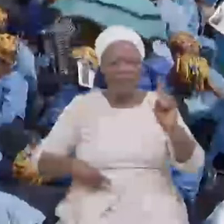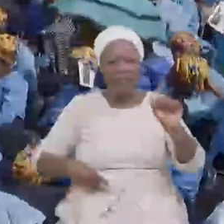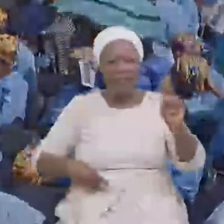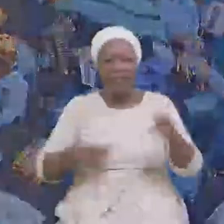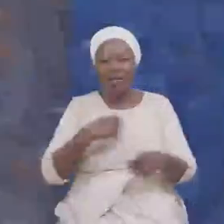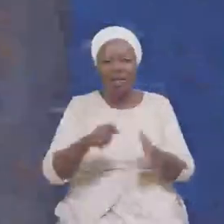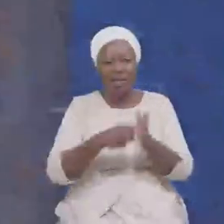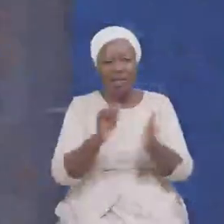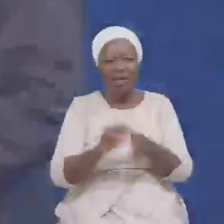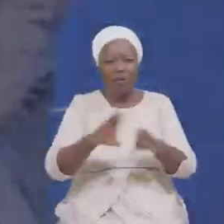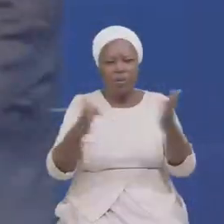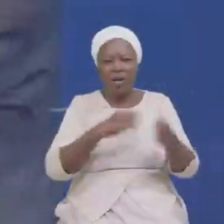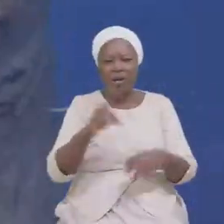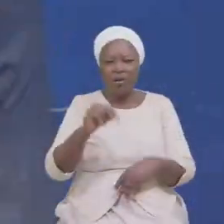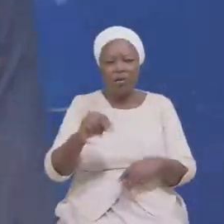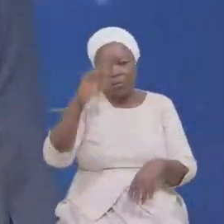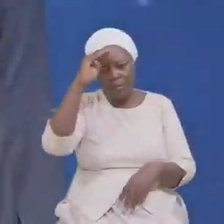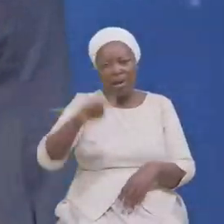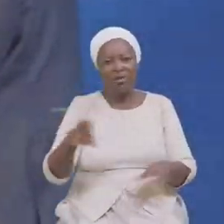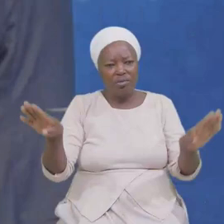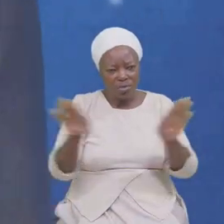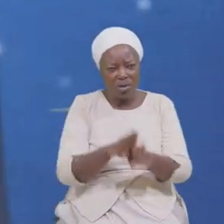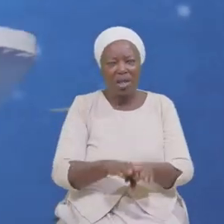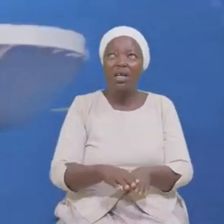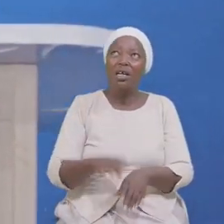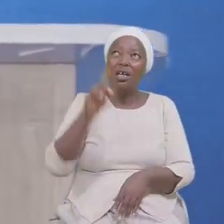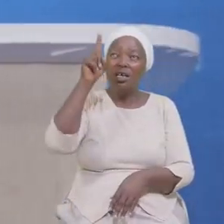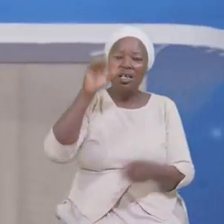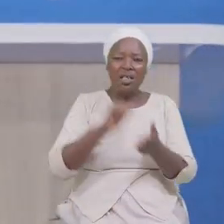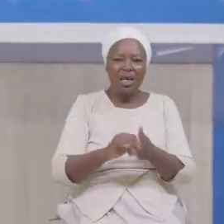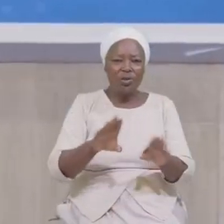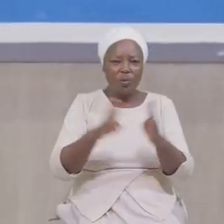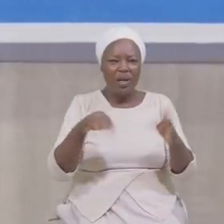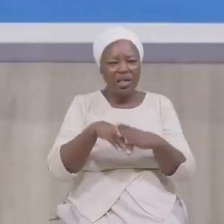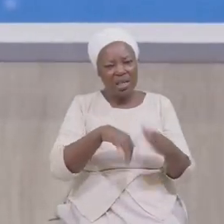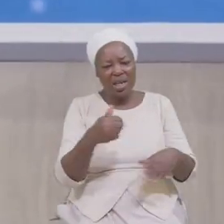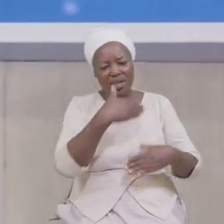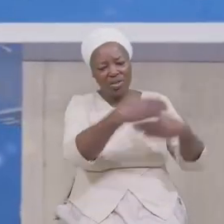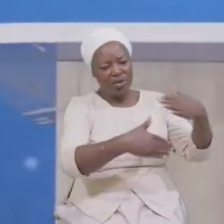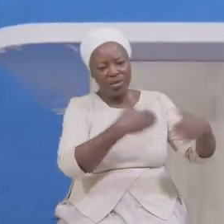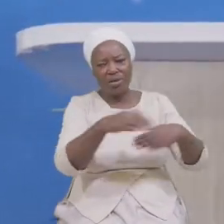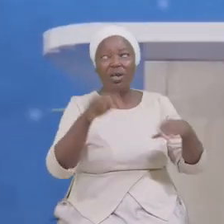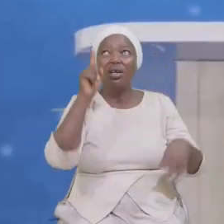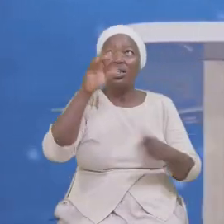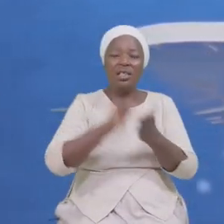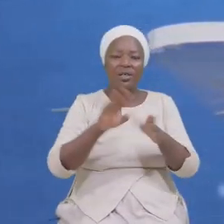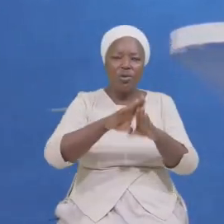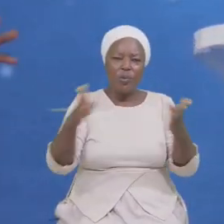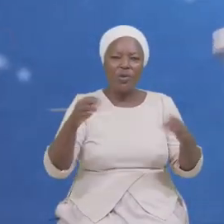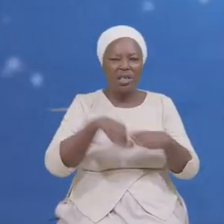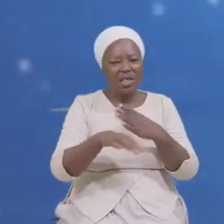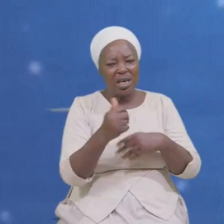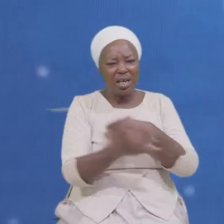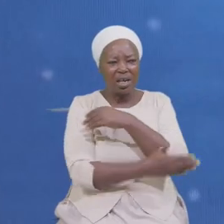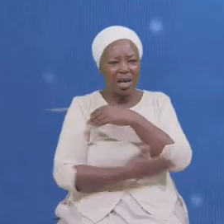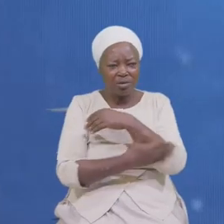man shutteth. He that openeth in any generation, he that openeth in any country, he